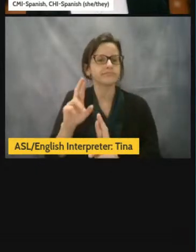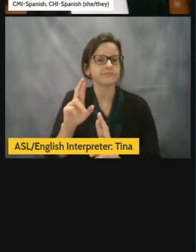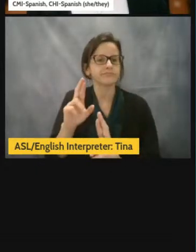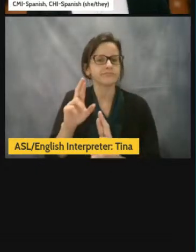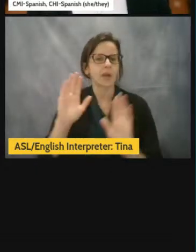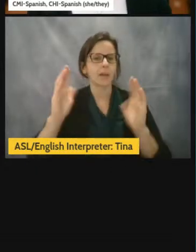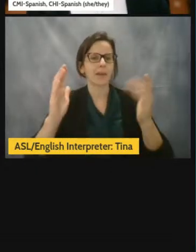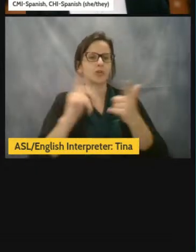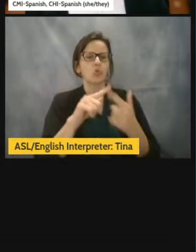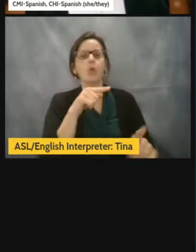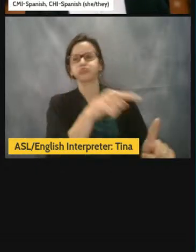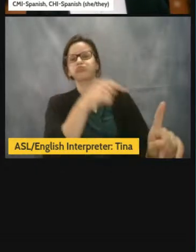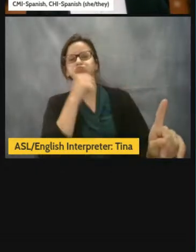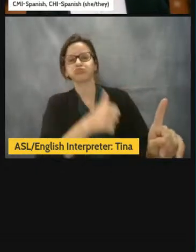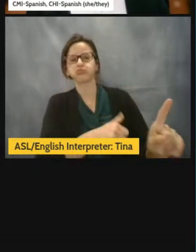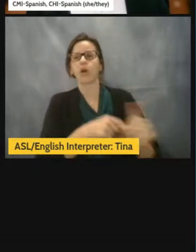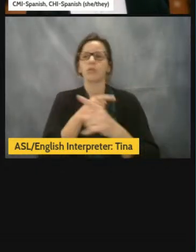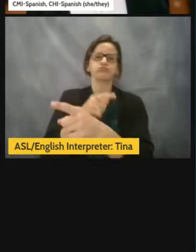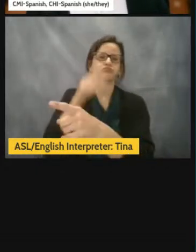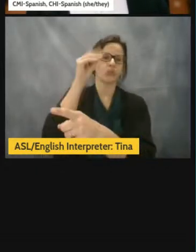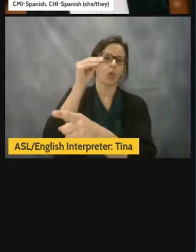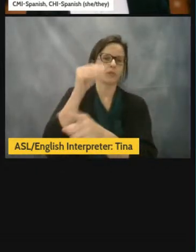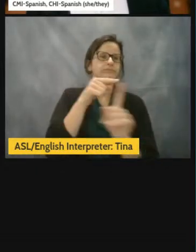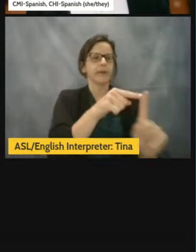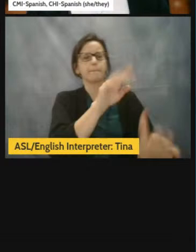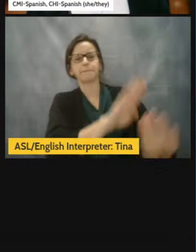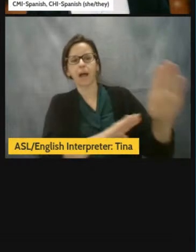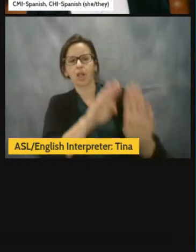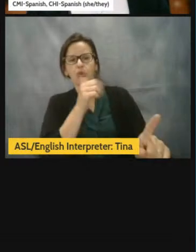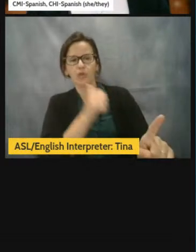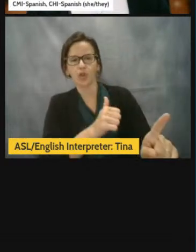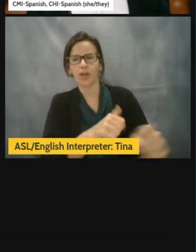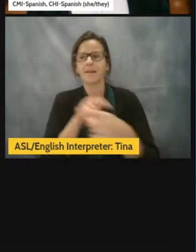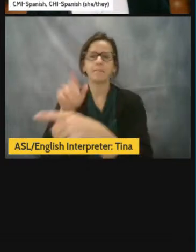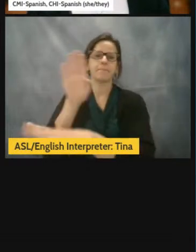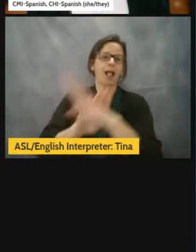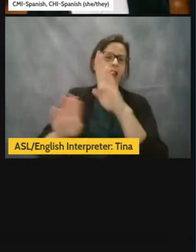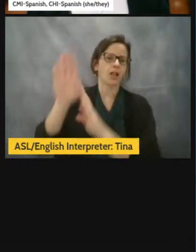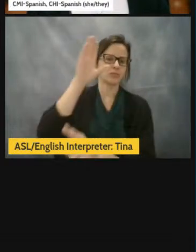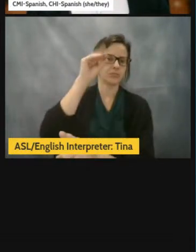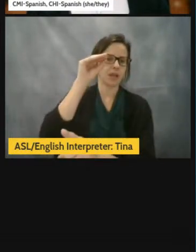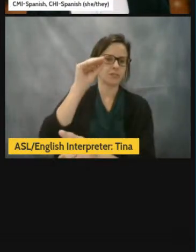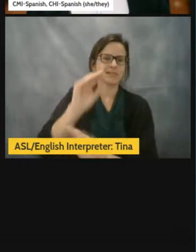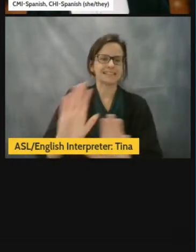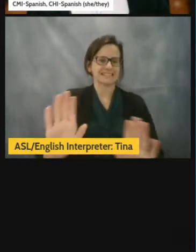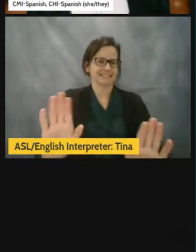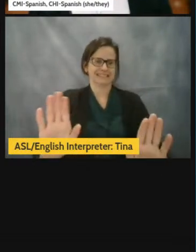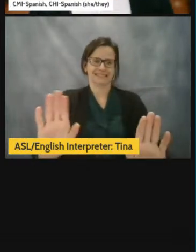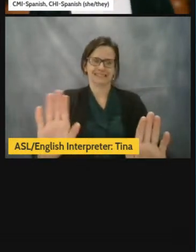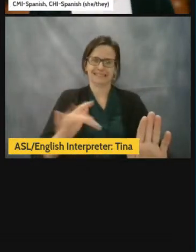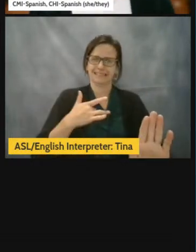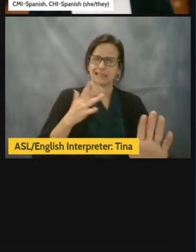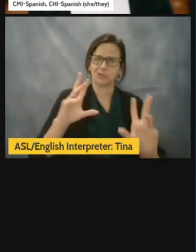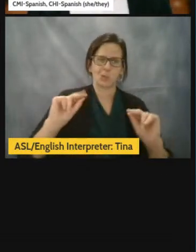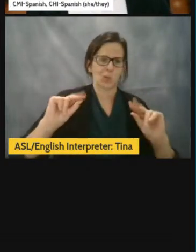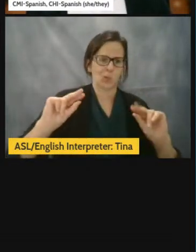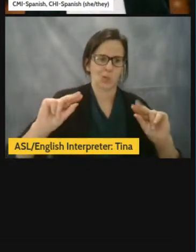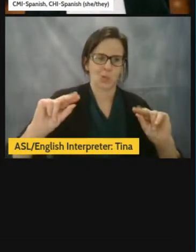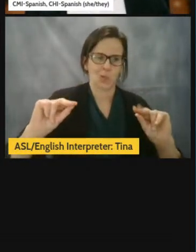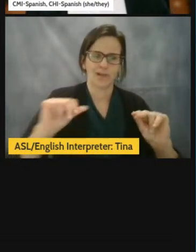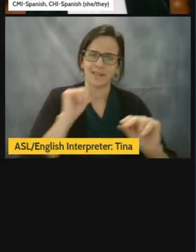for instance, someone is biologically female. That's generally considered a no-no, and it's also not